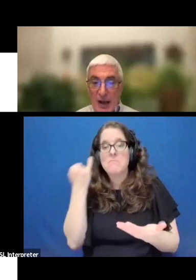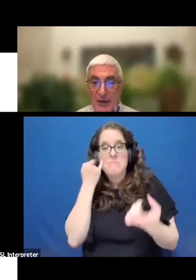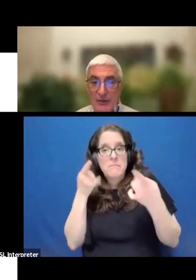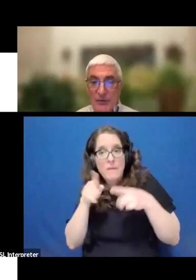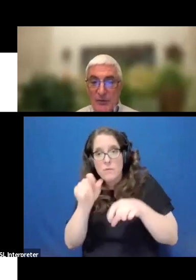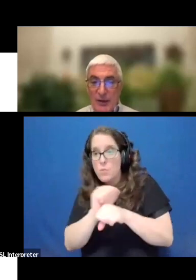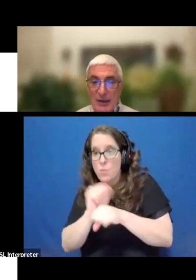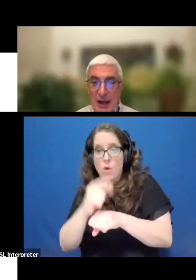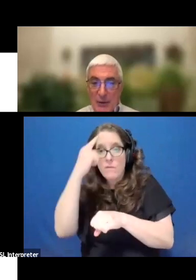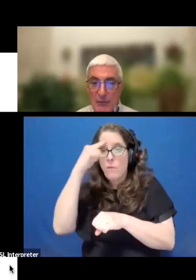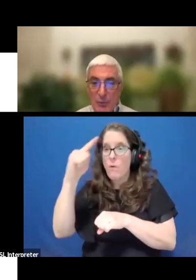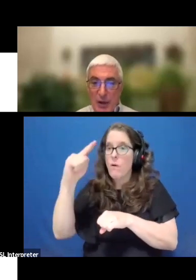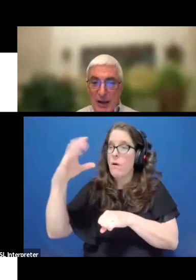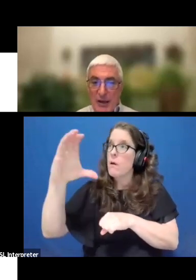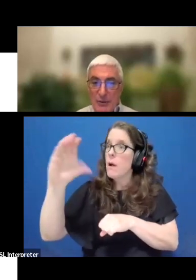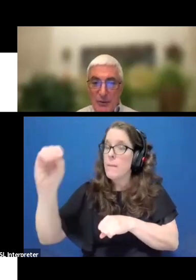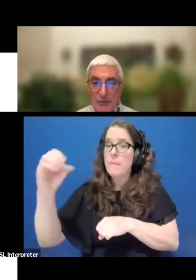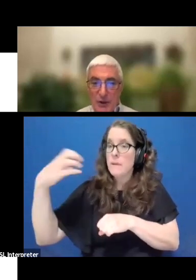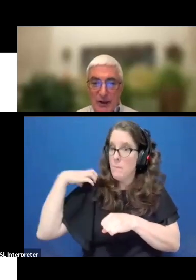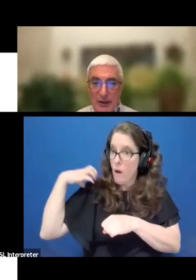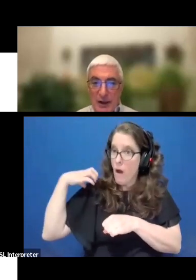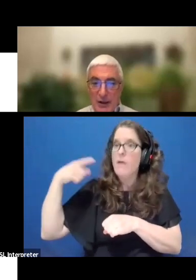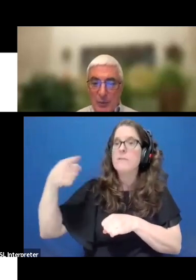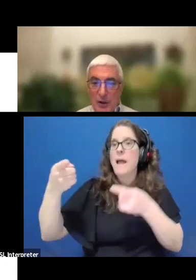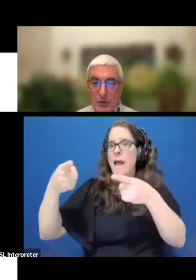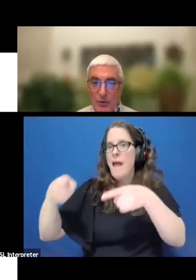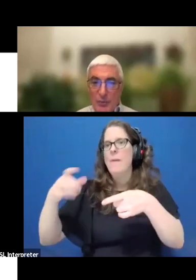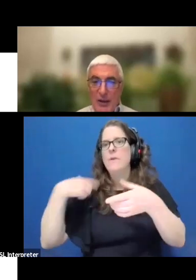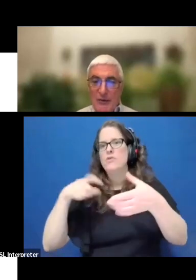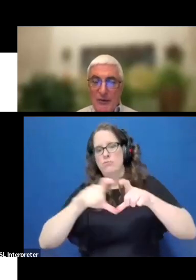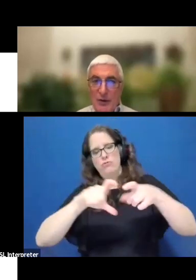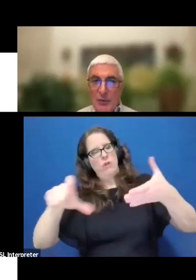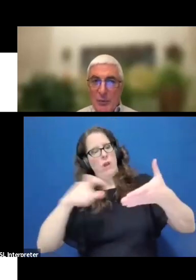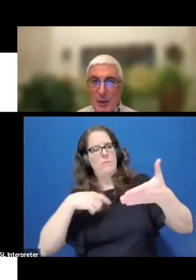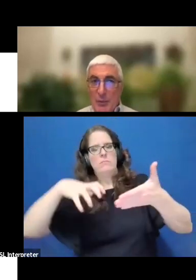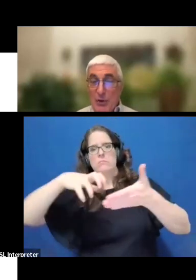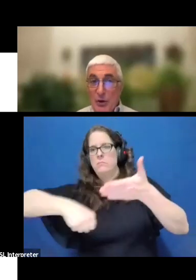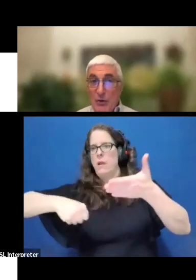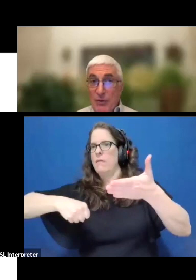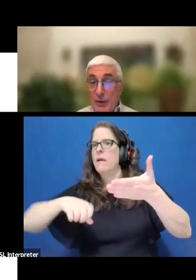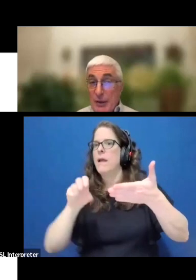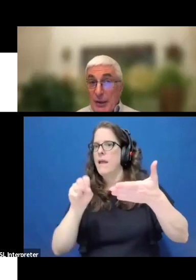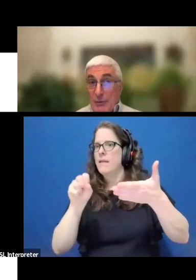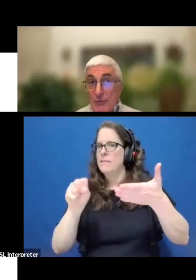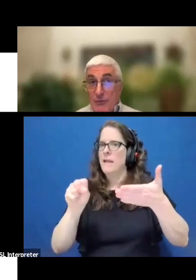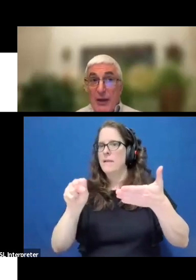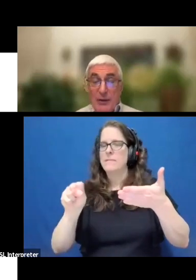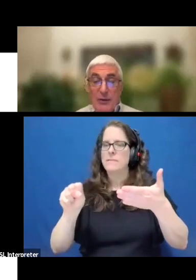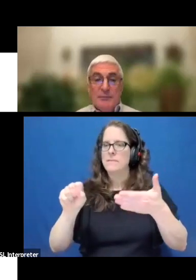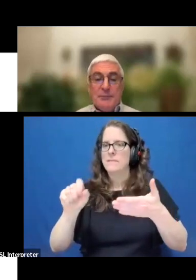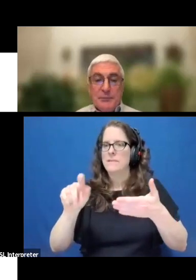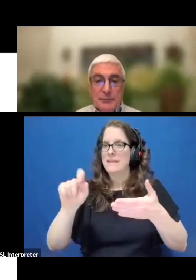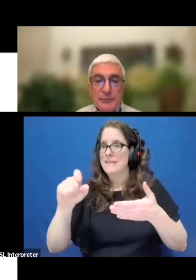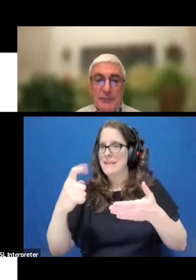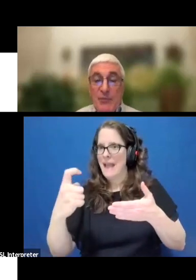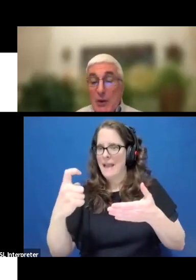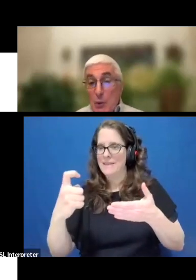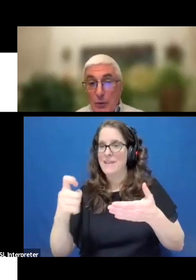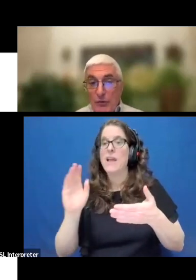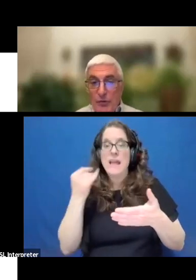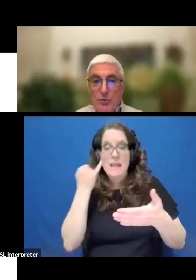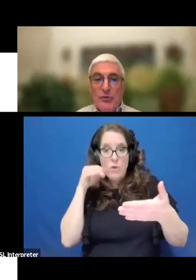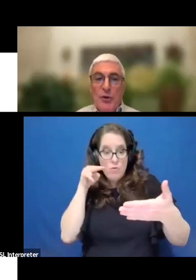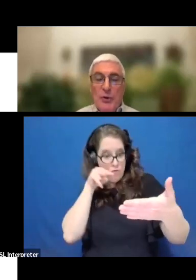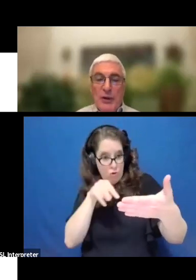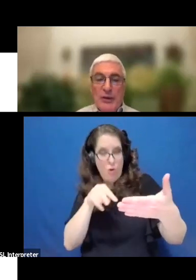those taxes are taken out of your pay. You can find an item on your pay stub that may be called FICA